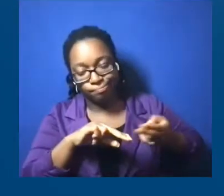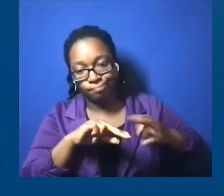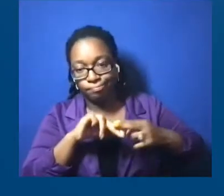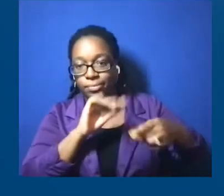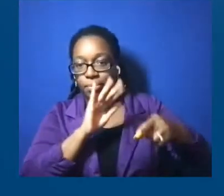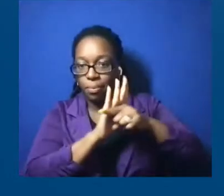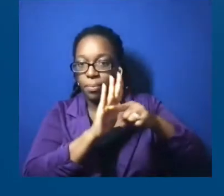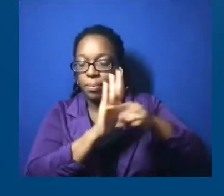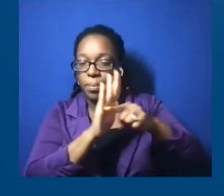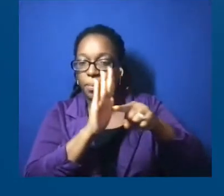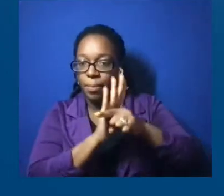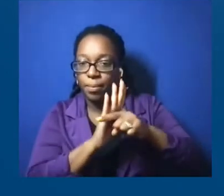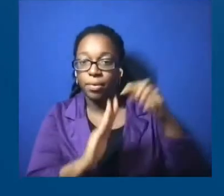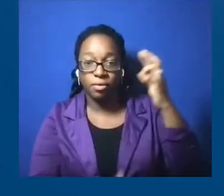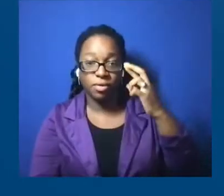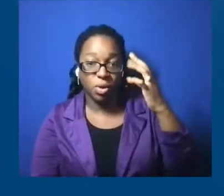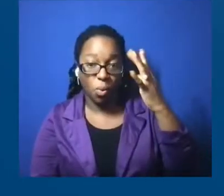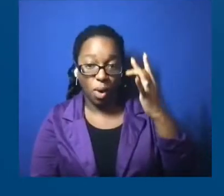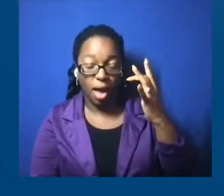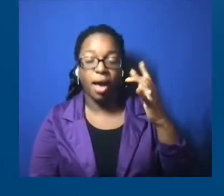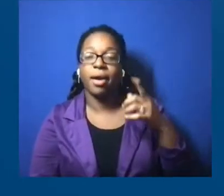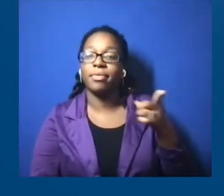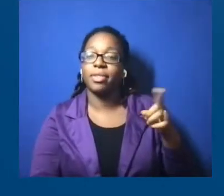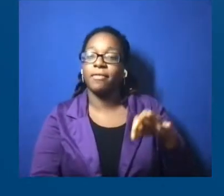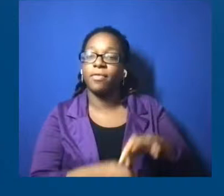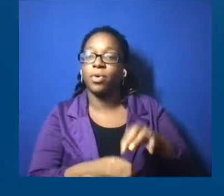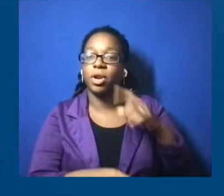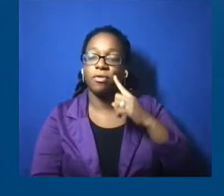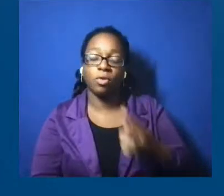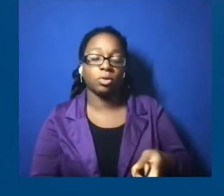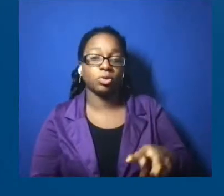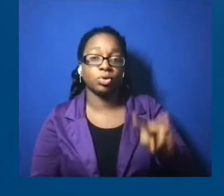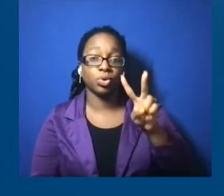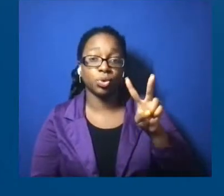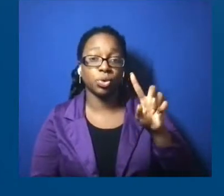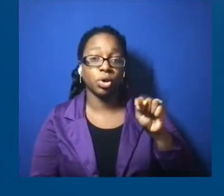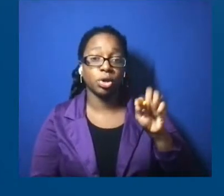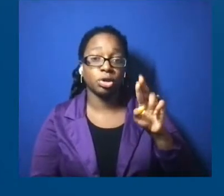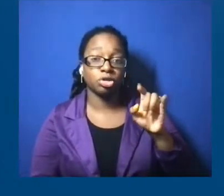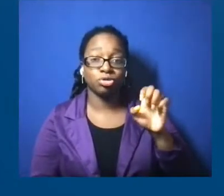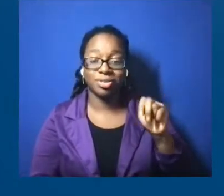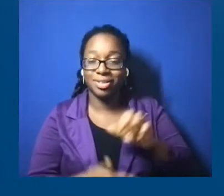is they voted for a $2 trillion Trump tax cut, which